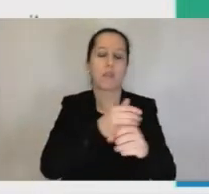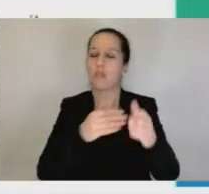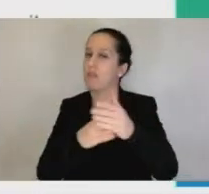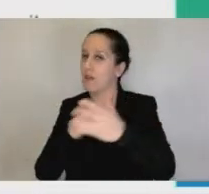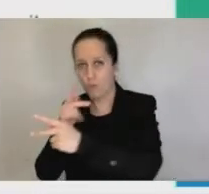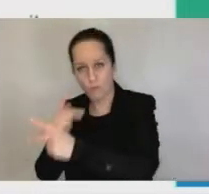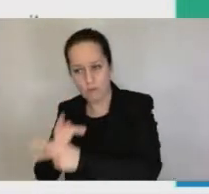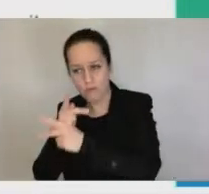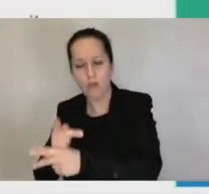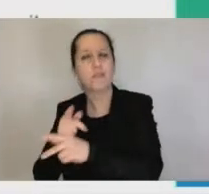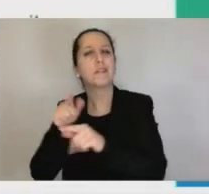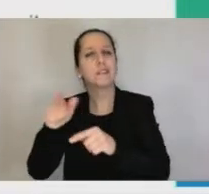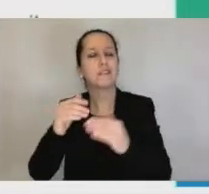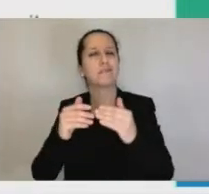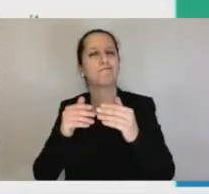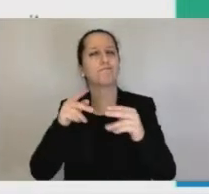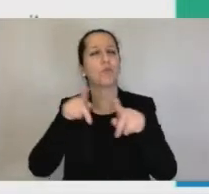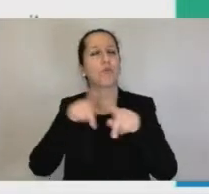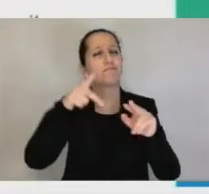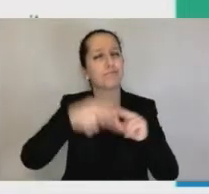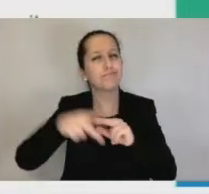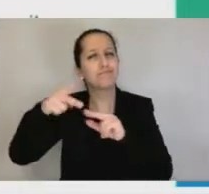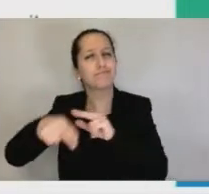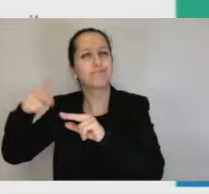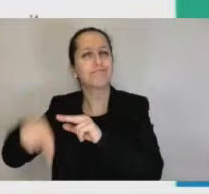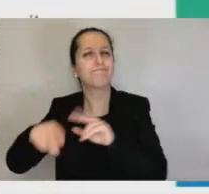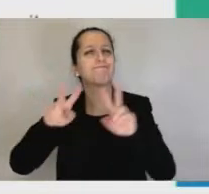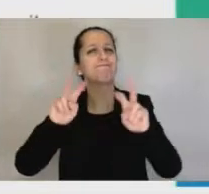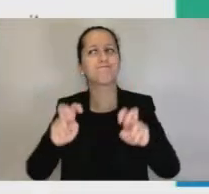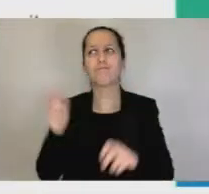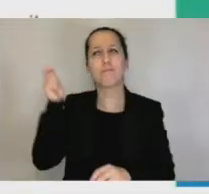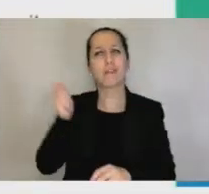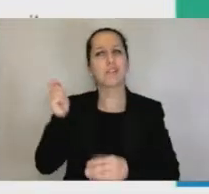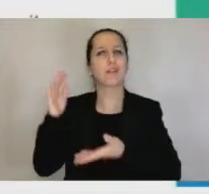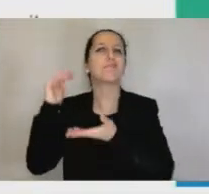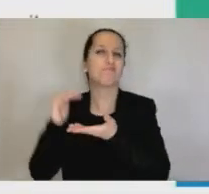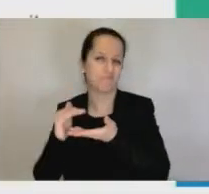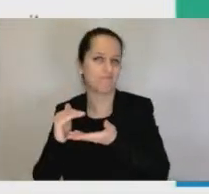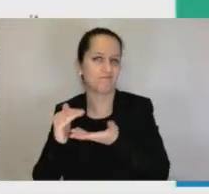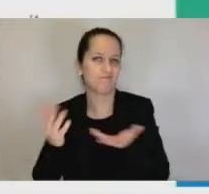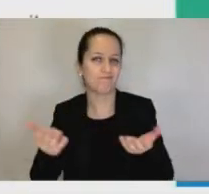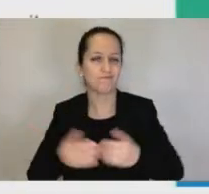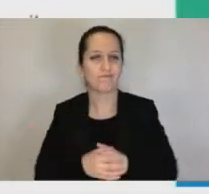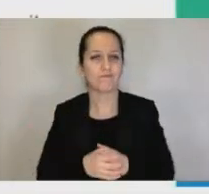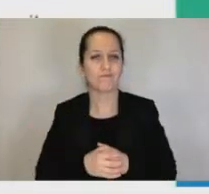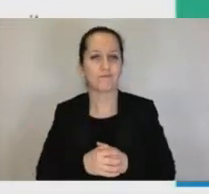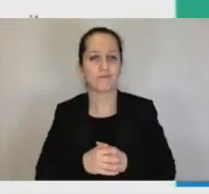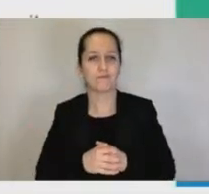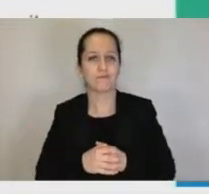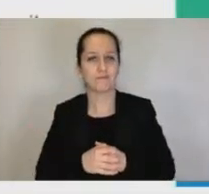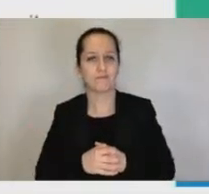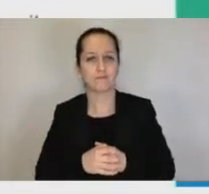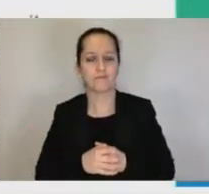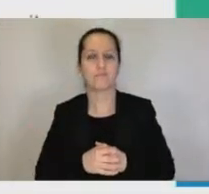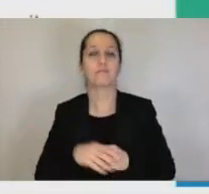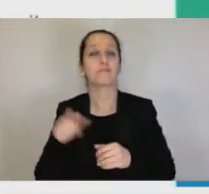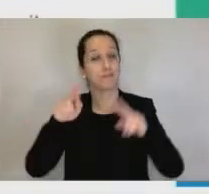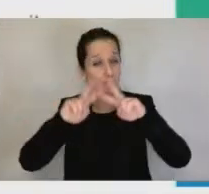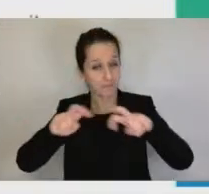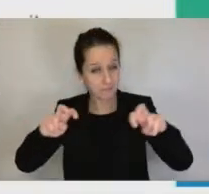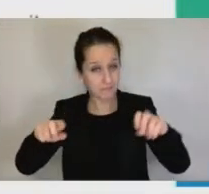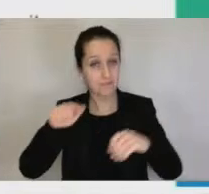less contributions, and less access to contributive pensions or lower pensions. That is